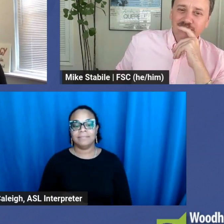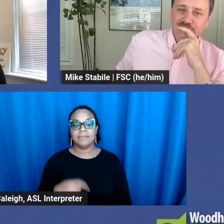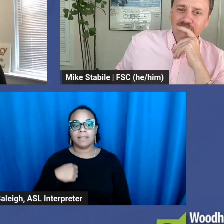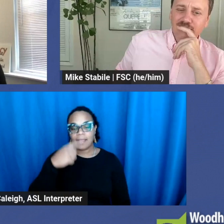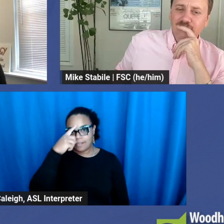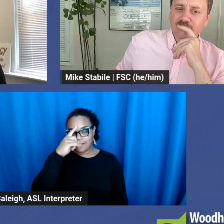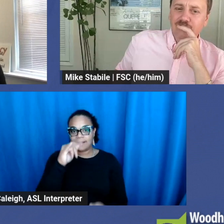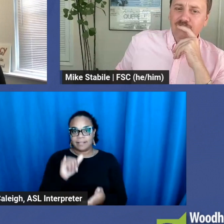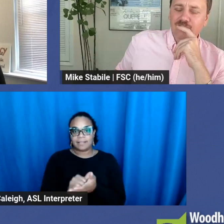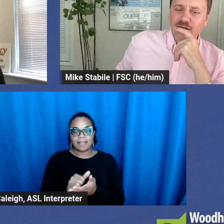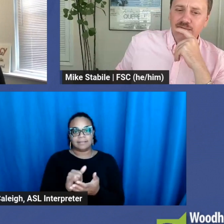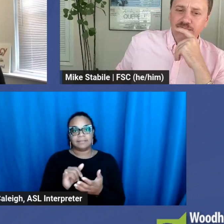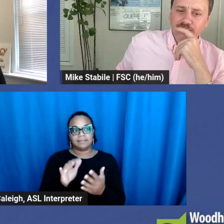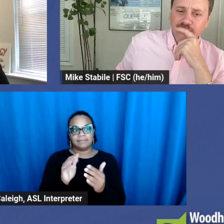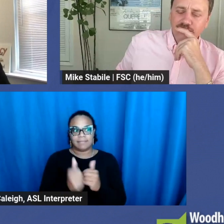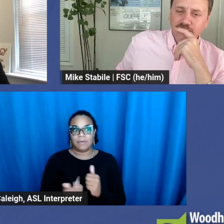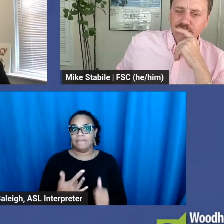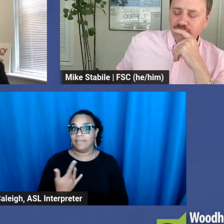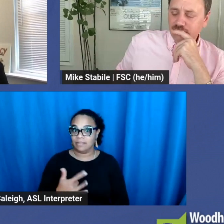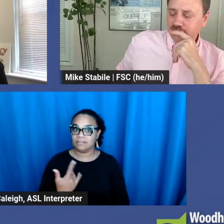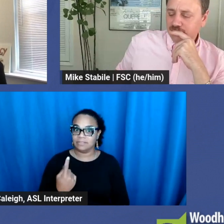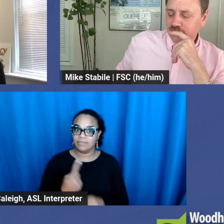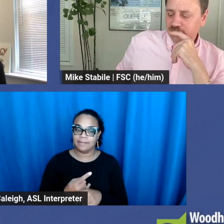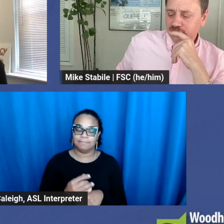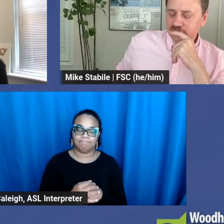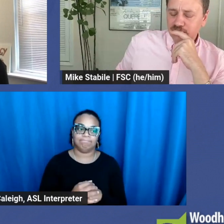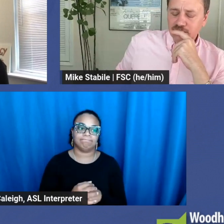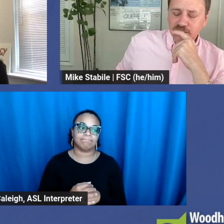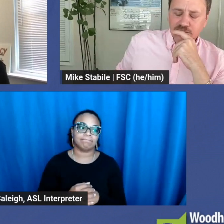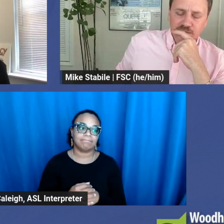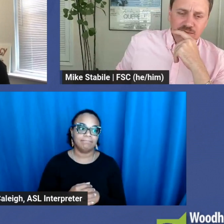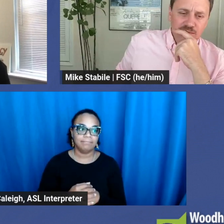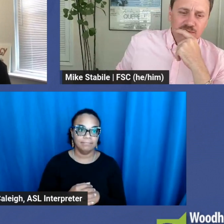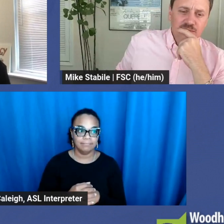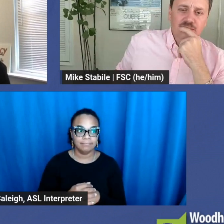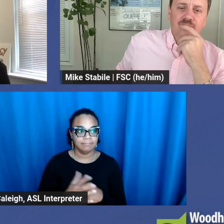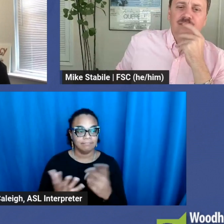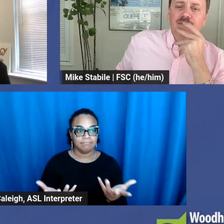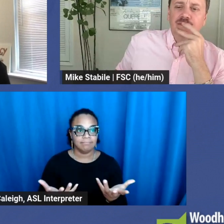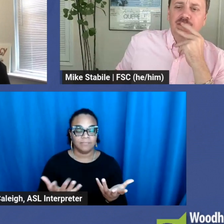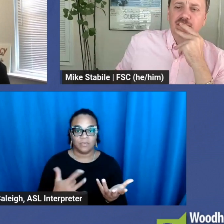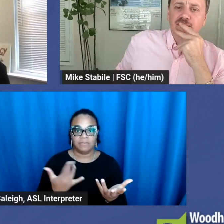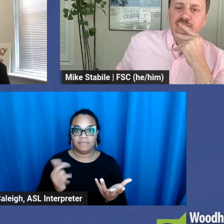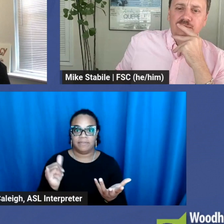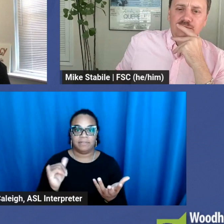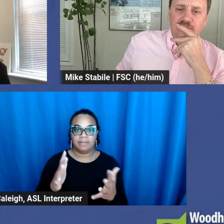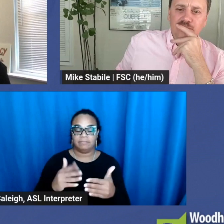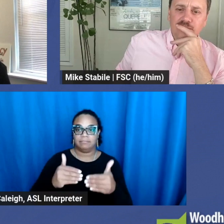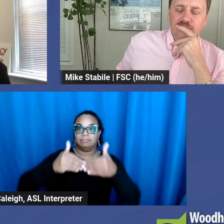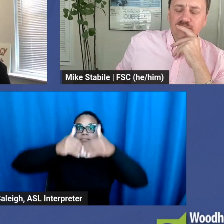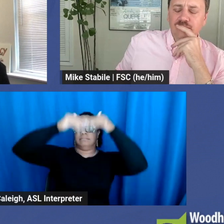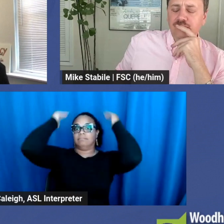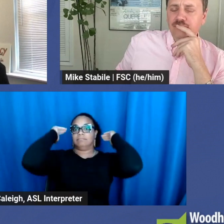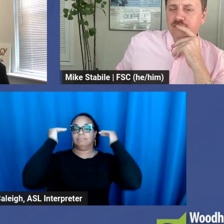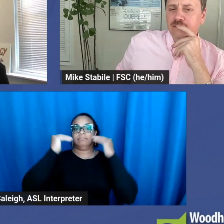that's kind of how it feels, right? I mean, there's sort of this like barrage of legislation out